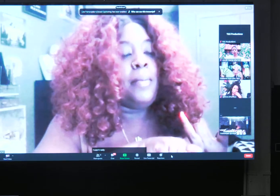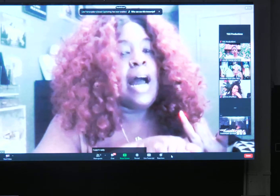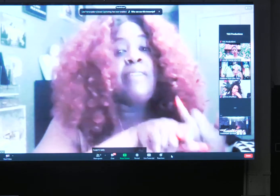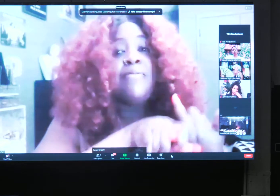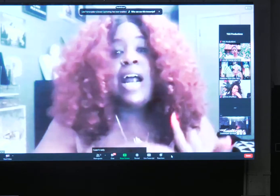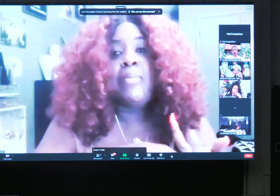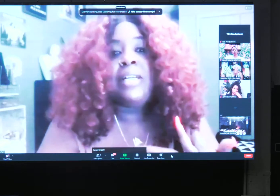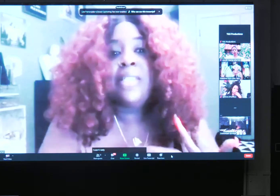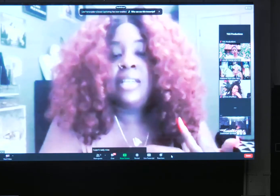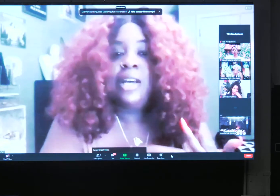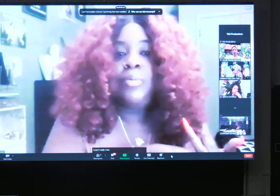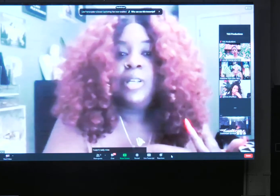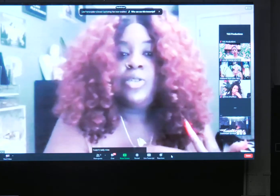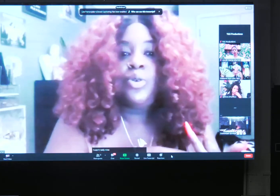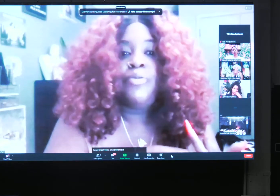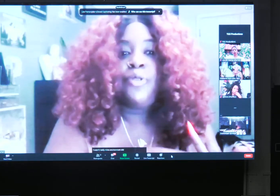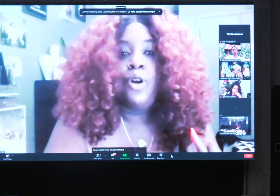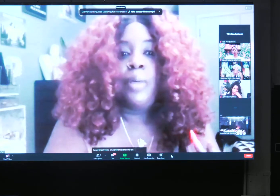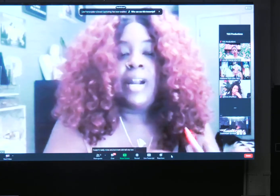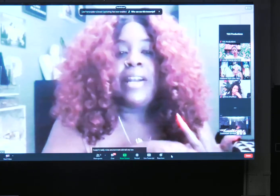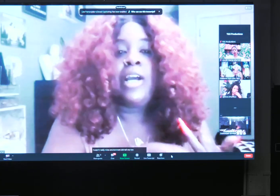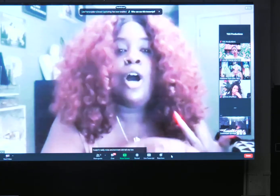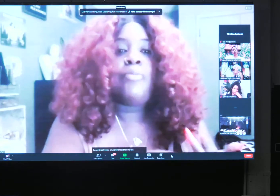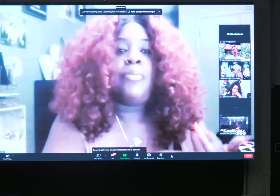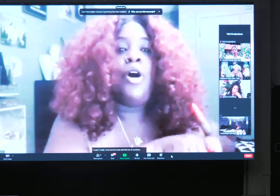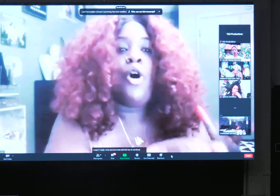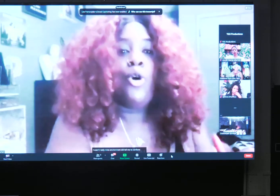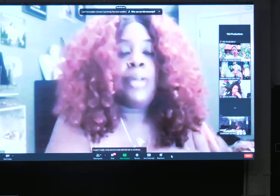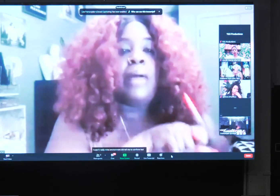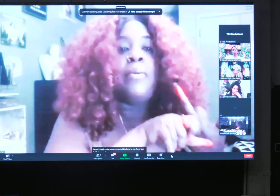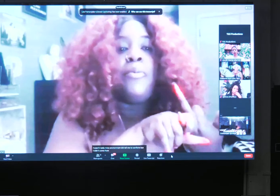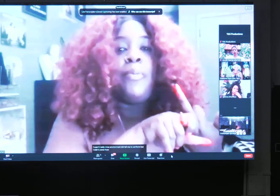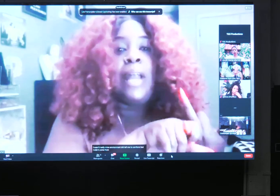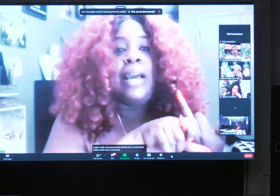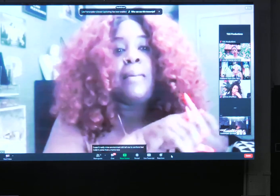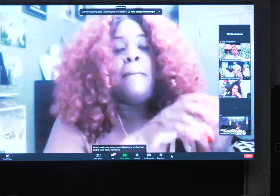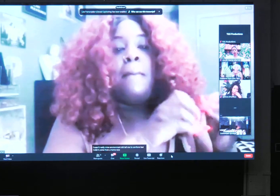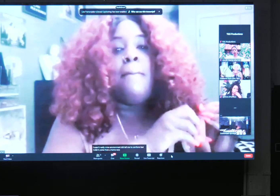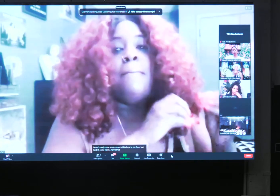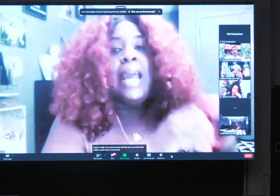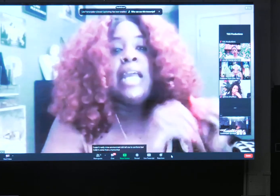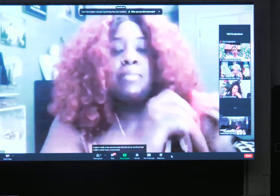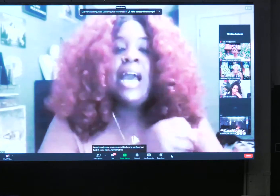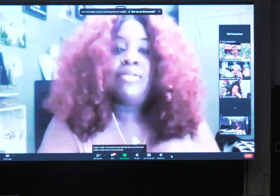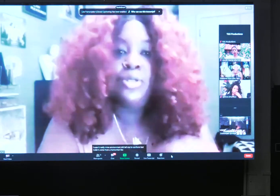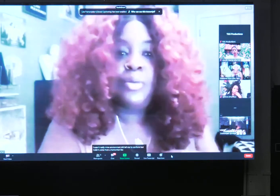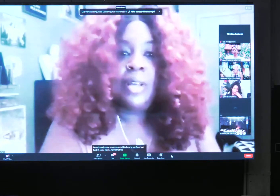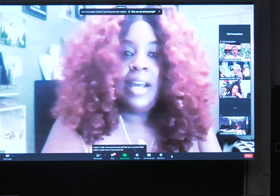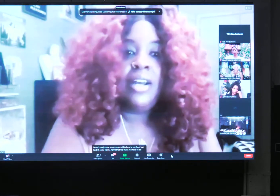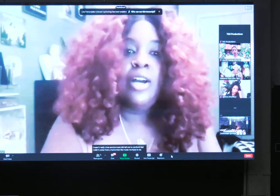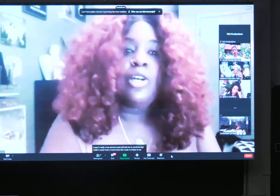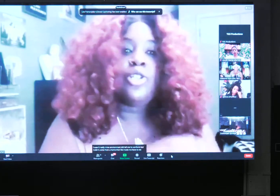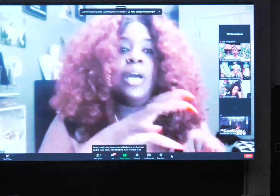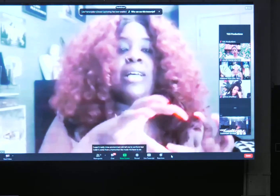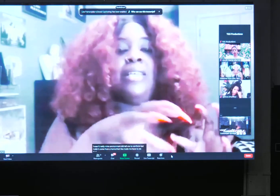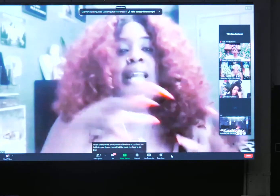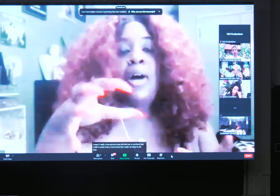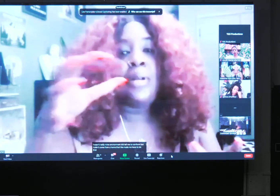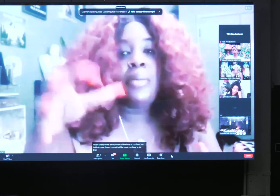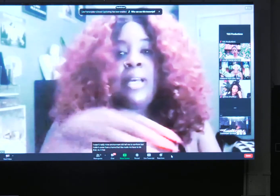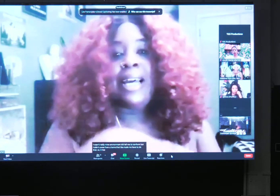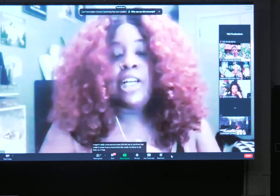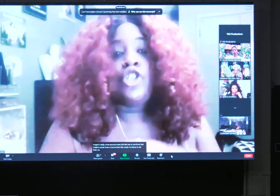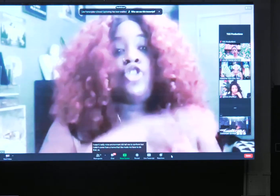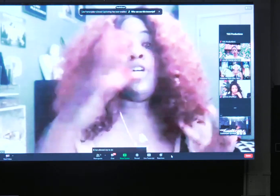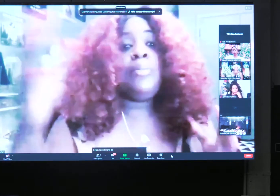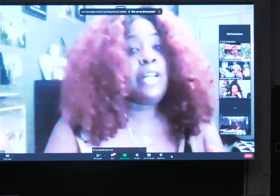my environment did tell me to conform, but I didn't come from a home that like made me have to do that. So it has allowed me to